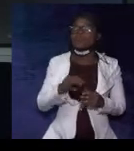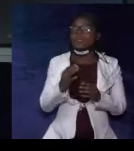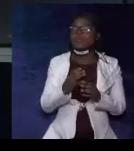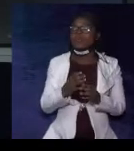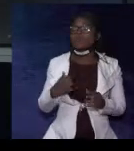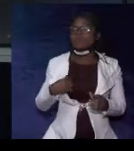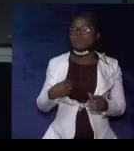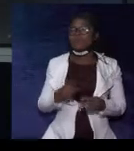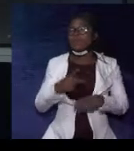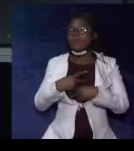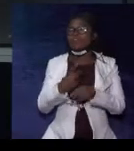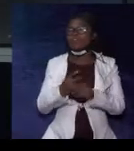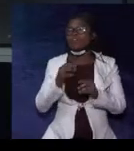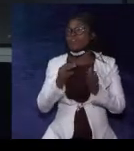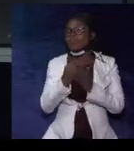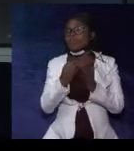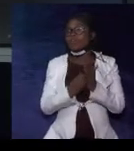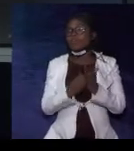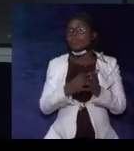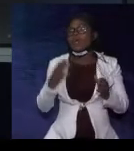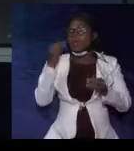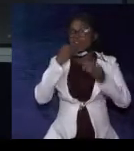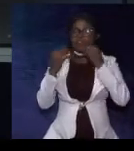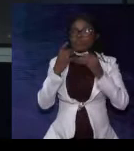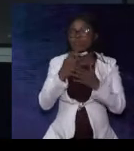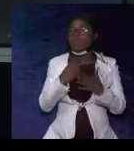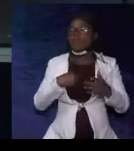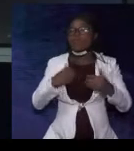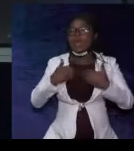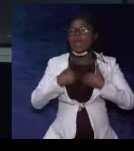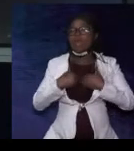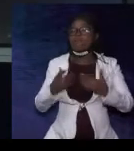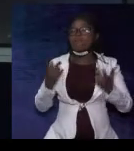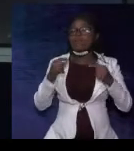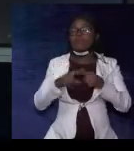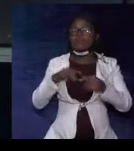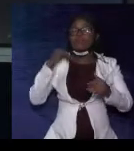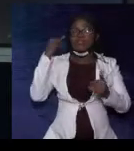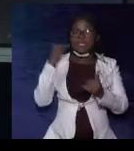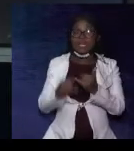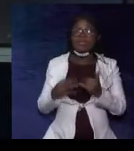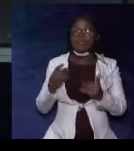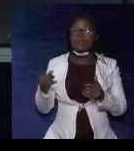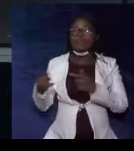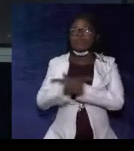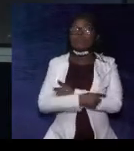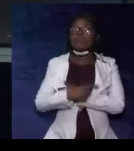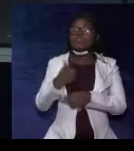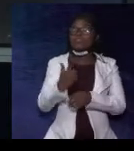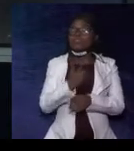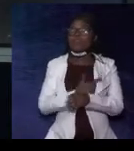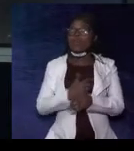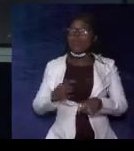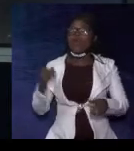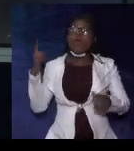so on. We have come to the end of today's lesson. Until